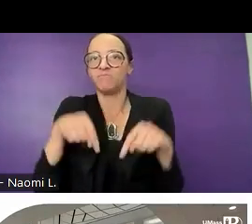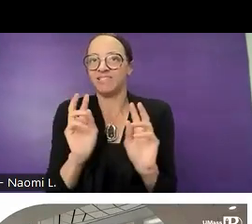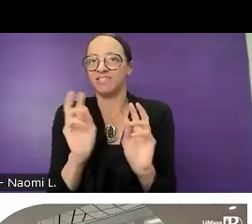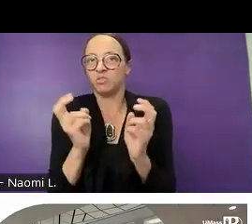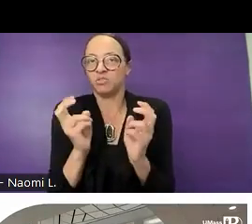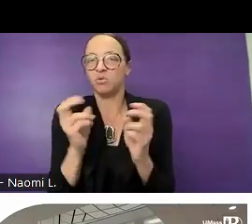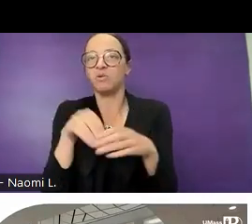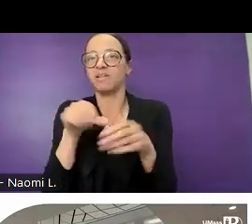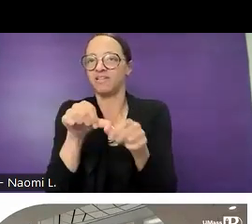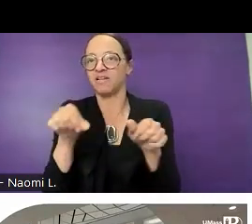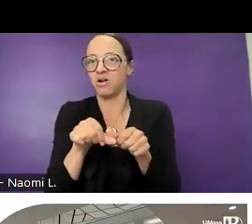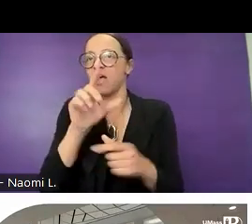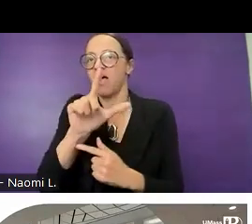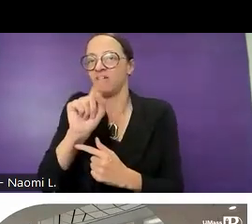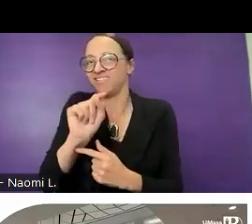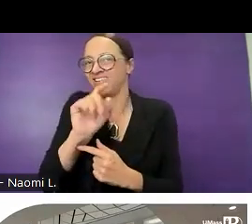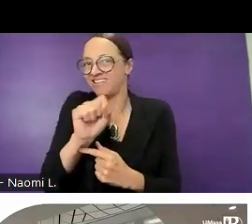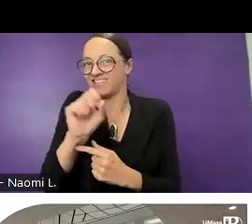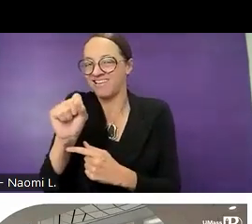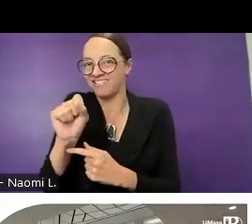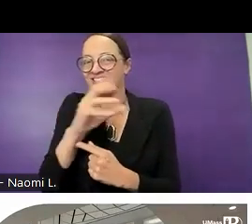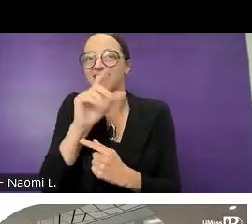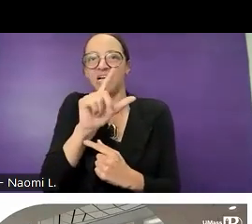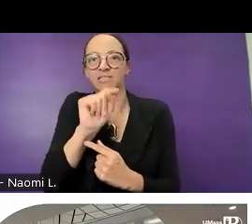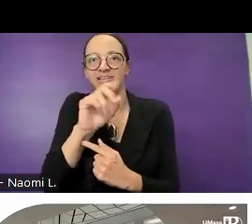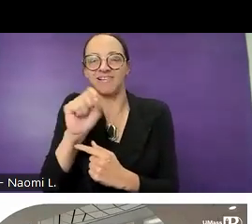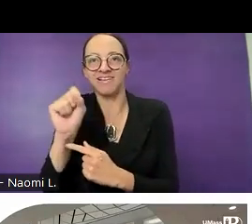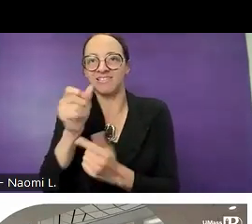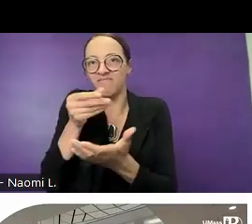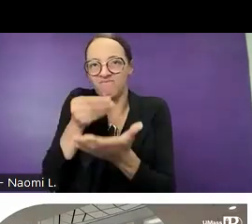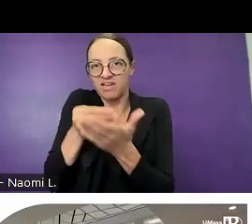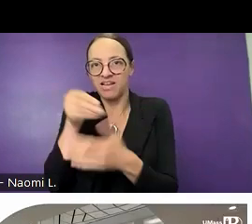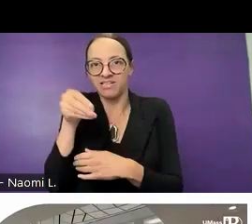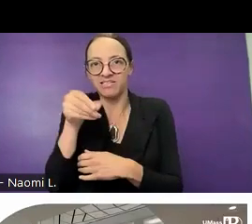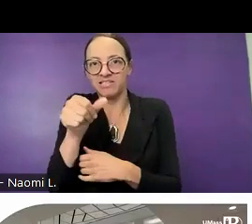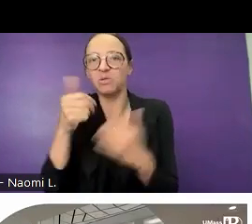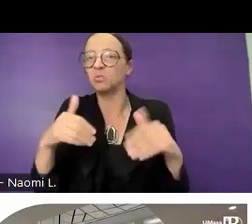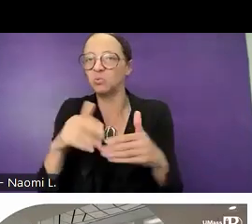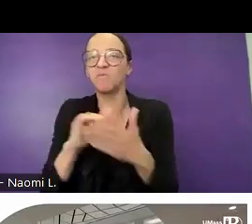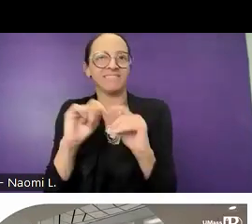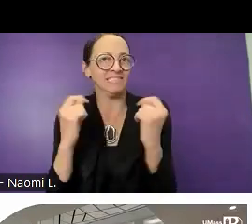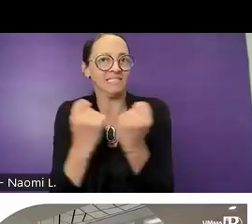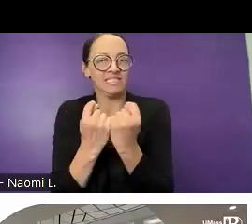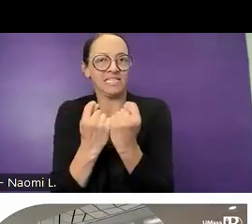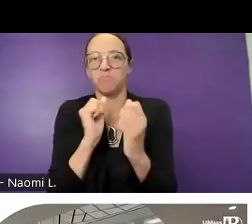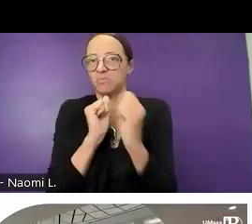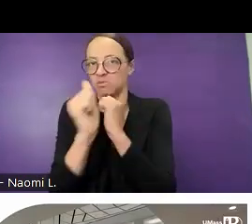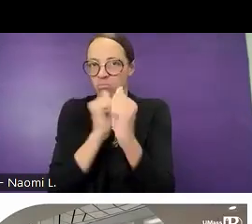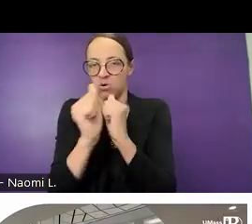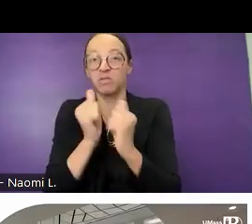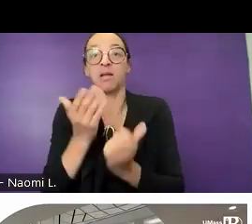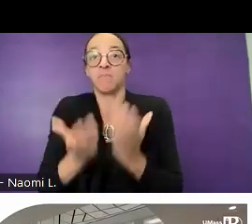LTSS financing in particular is a team sport. And so while I may be presenting today,